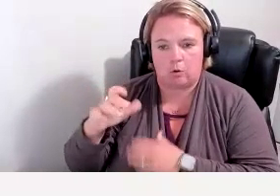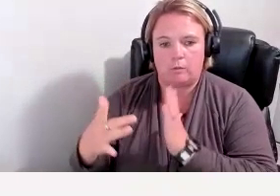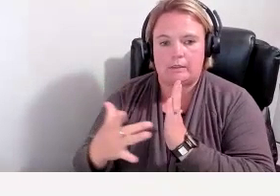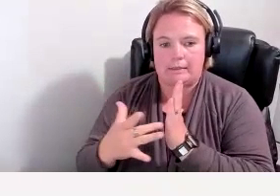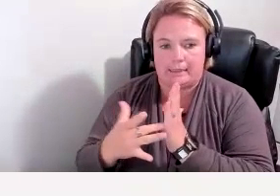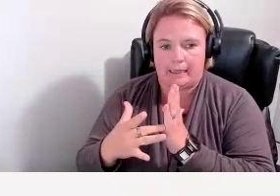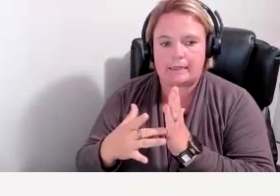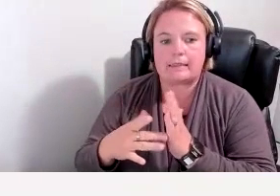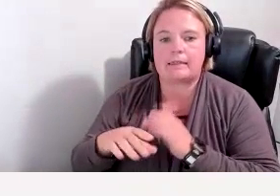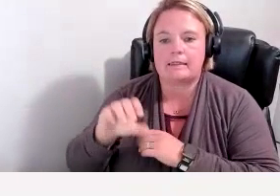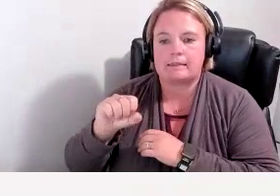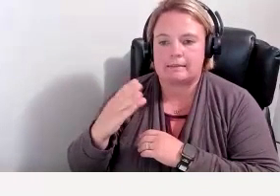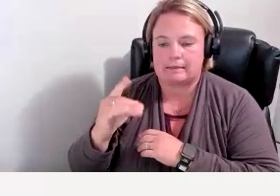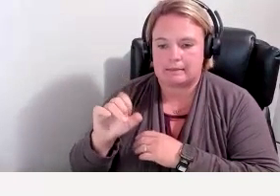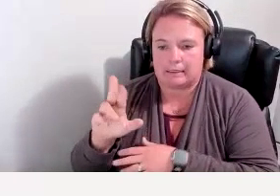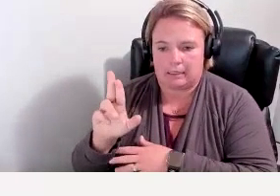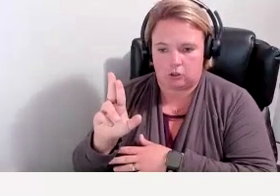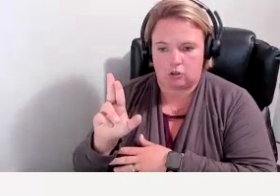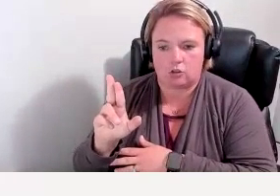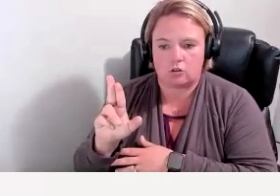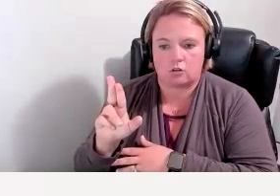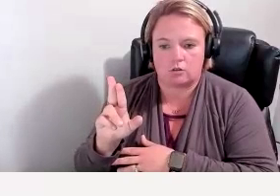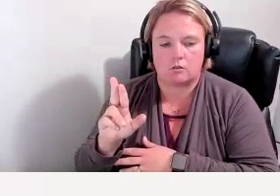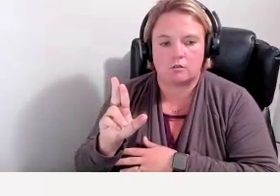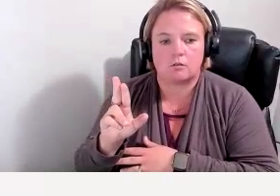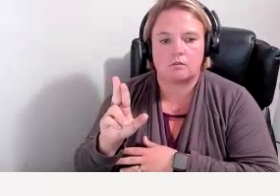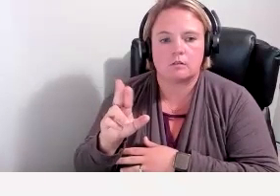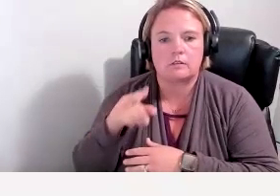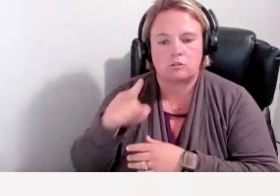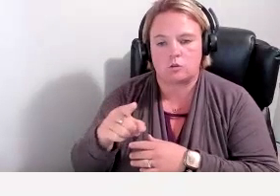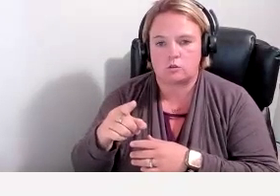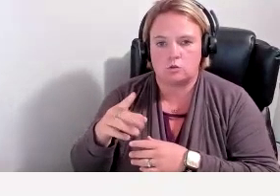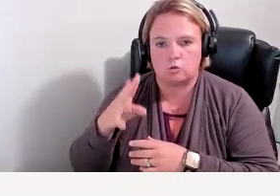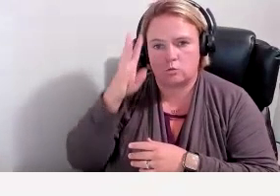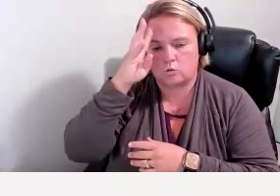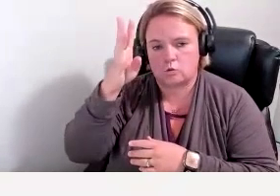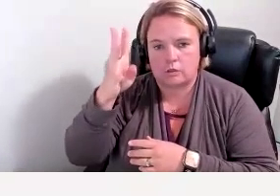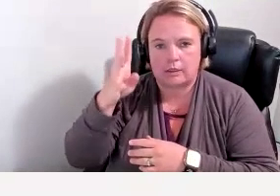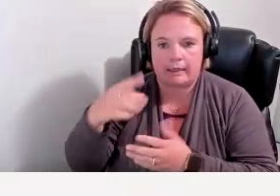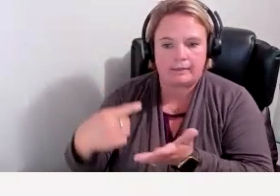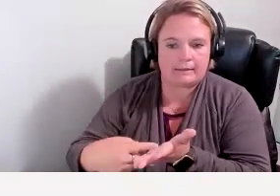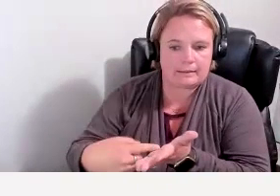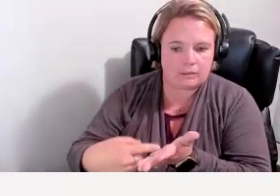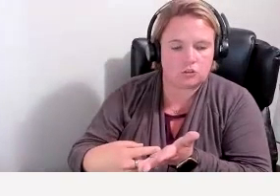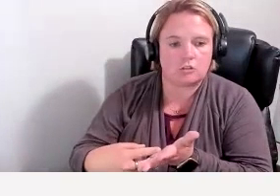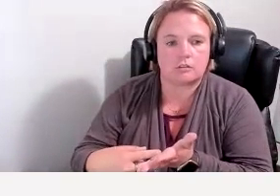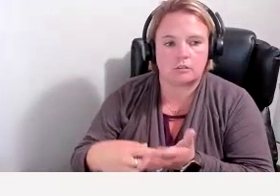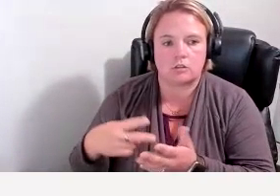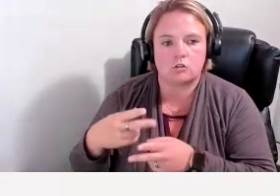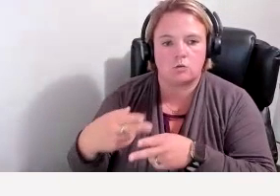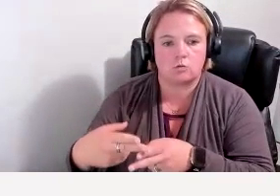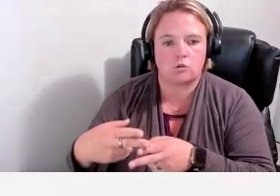scanner. And so as you create pages, assignments, or discussions, you'll see the PopeTech icon, which